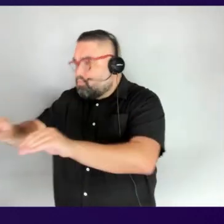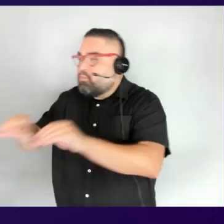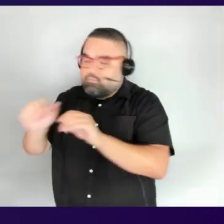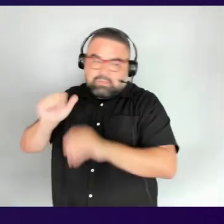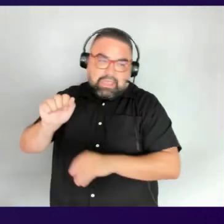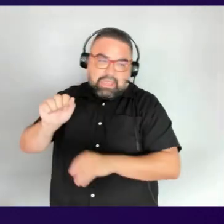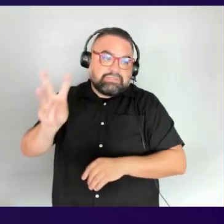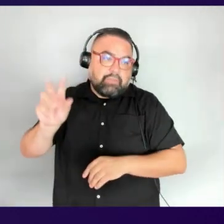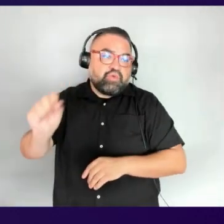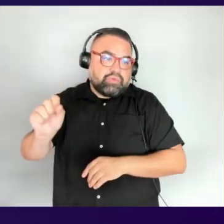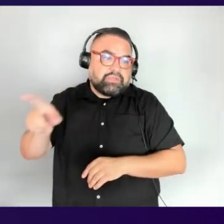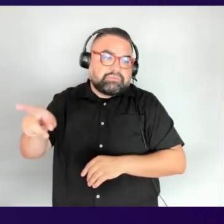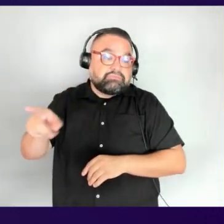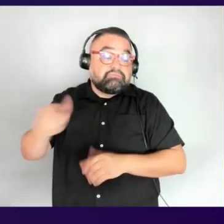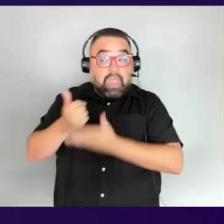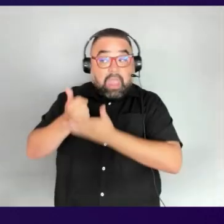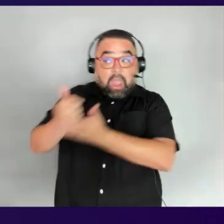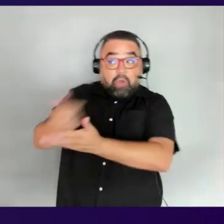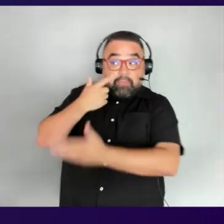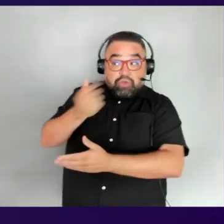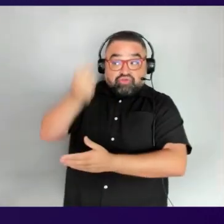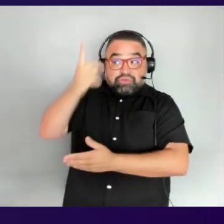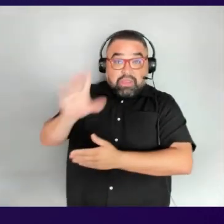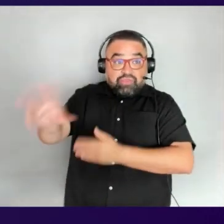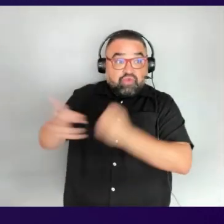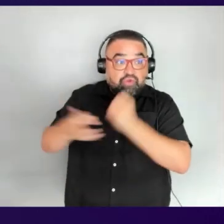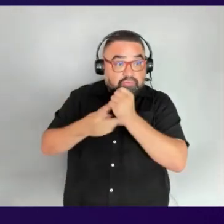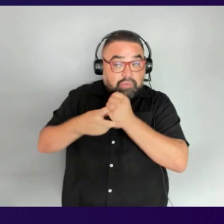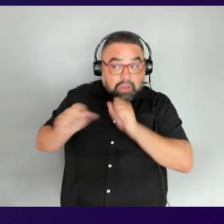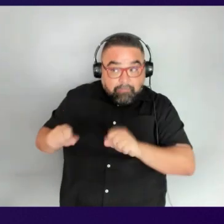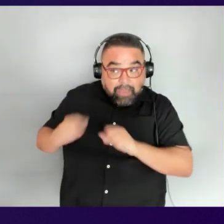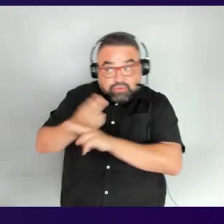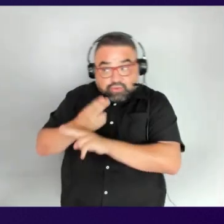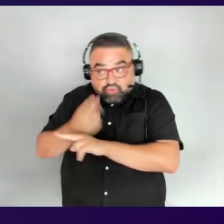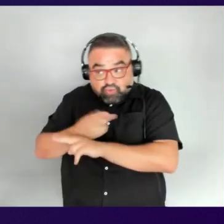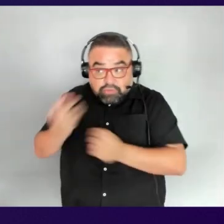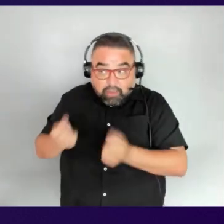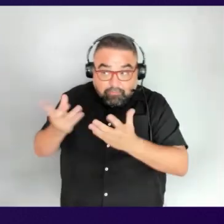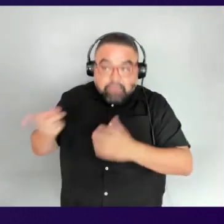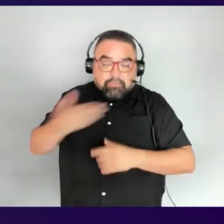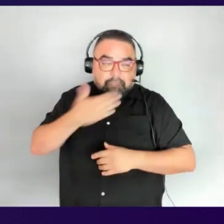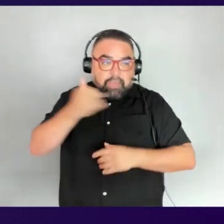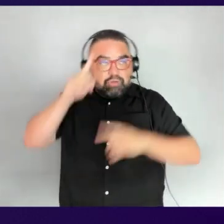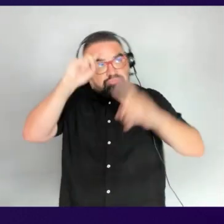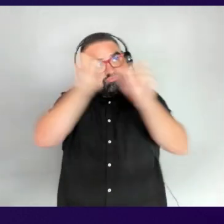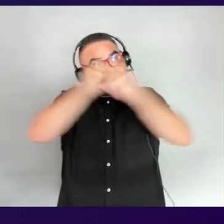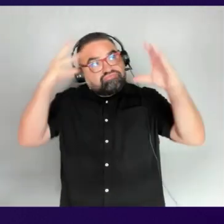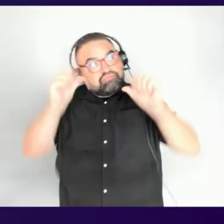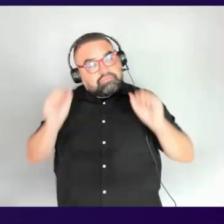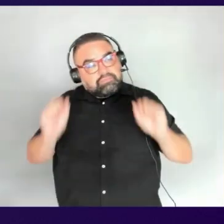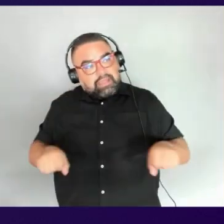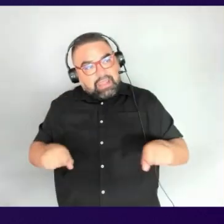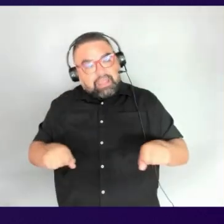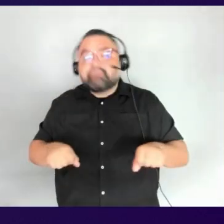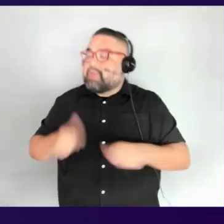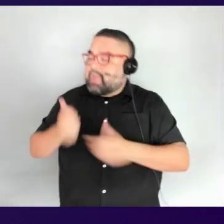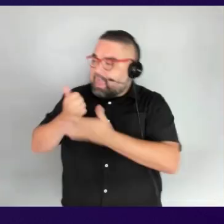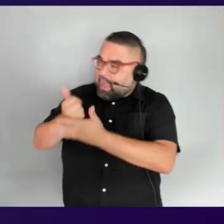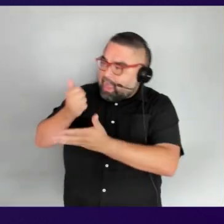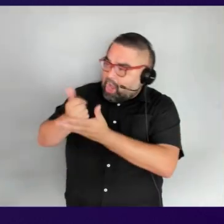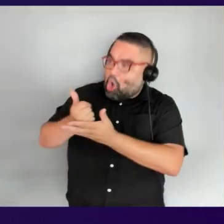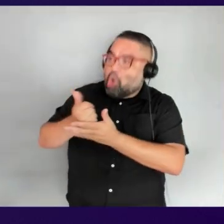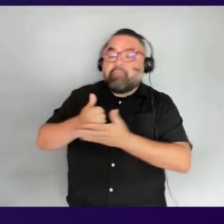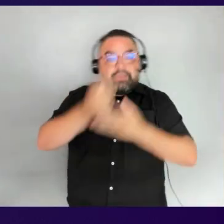better understand their on-premises storage performance and capacity usage. We help them automate data collection and then perform analysis on that